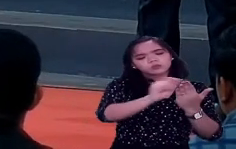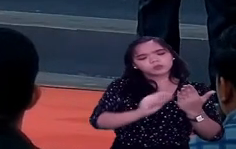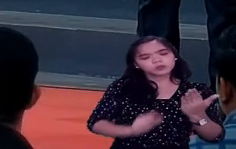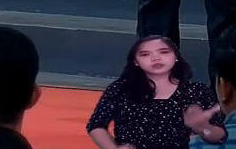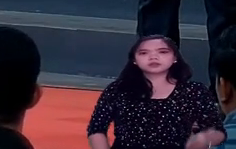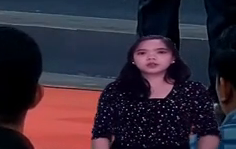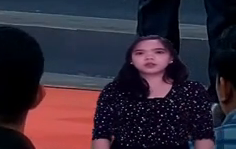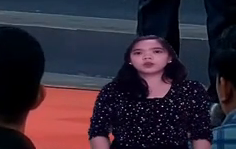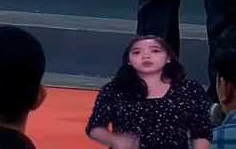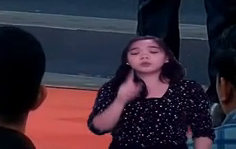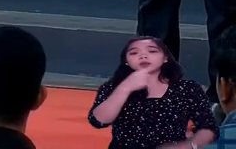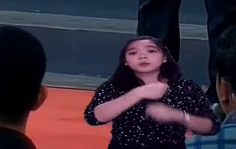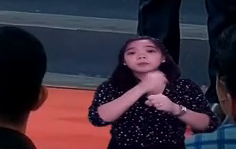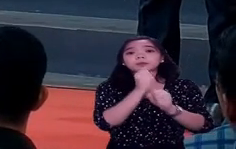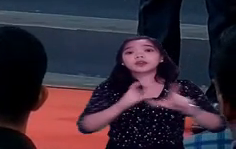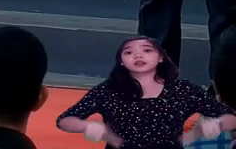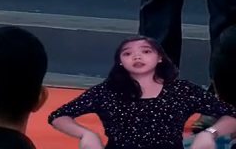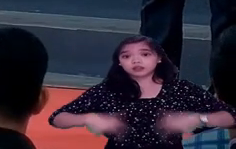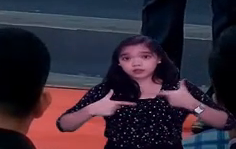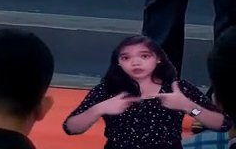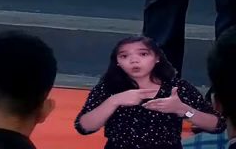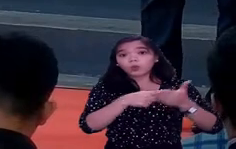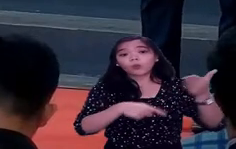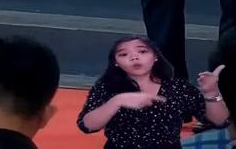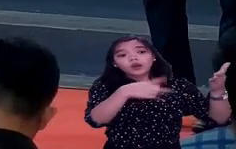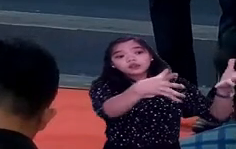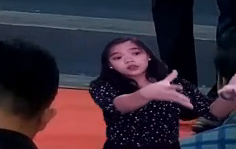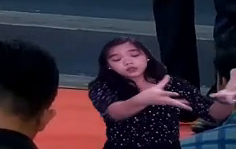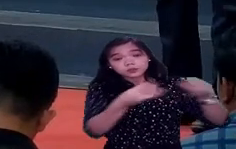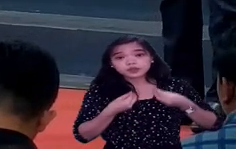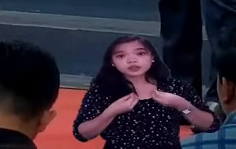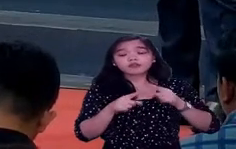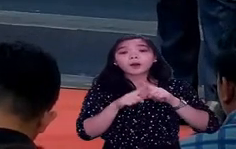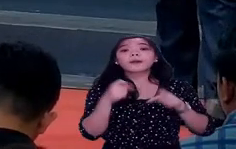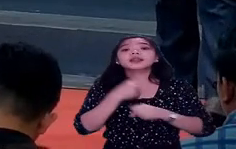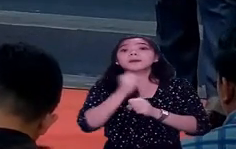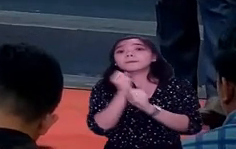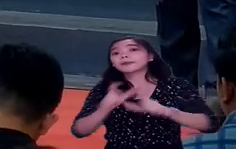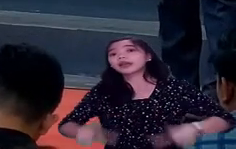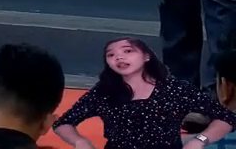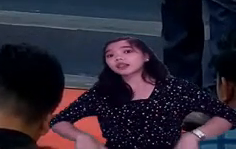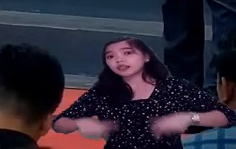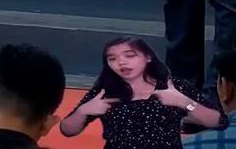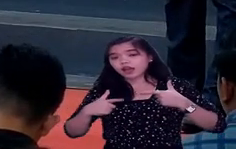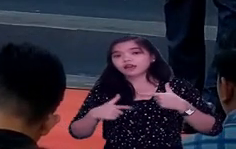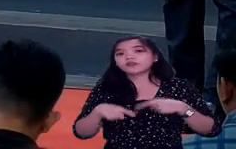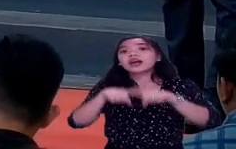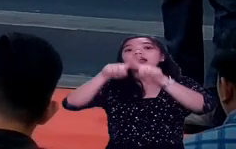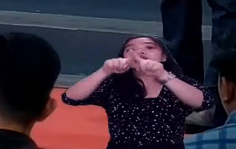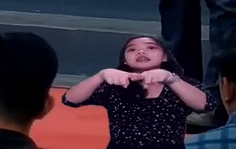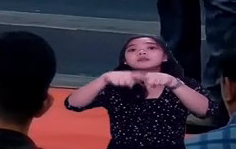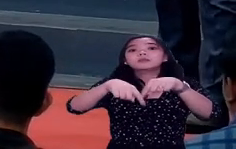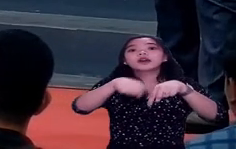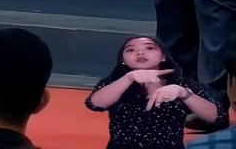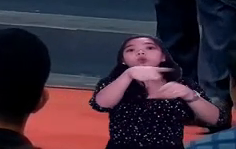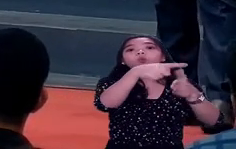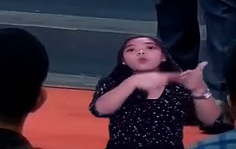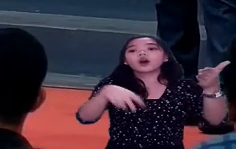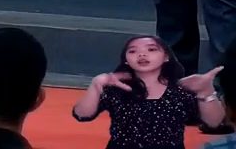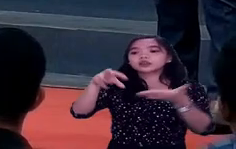You make a living by what you get. You make a life by what you give.